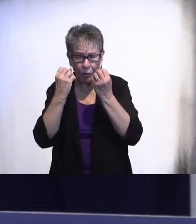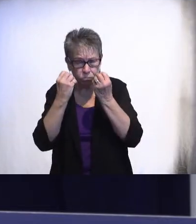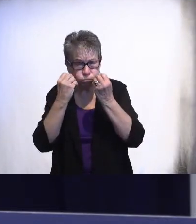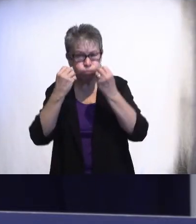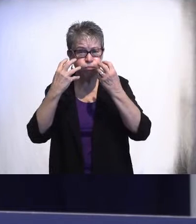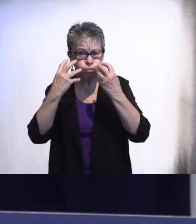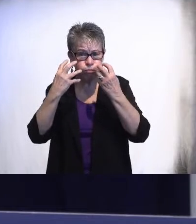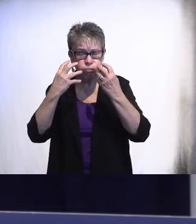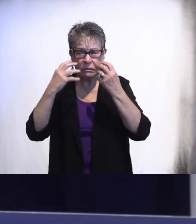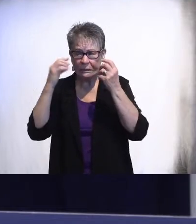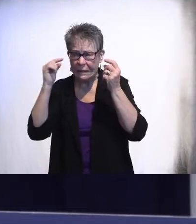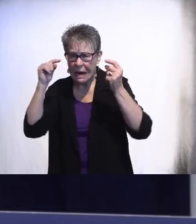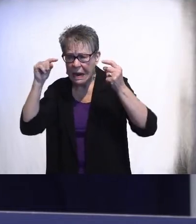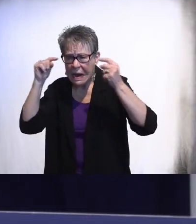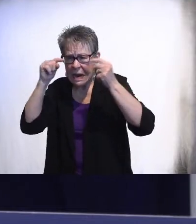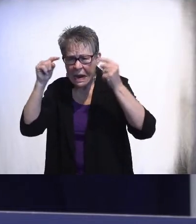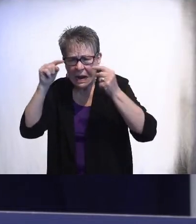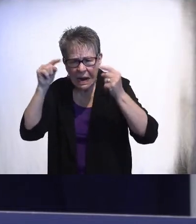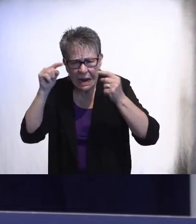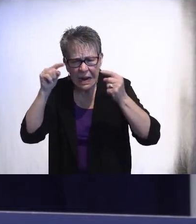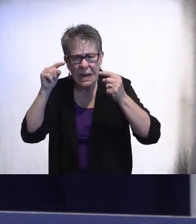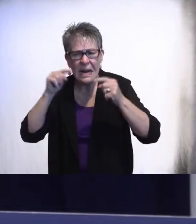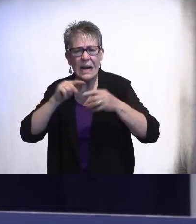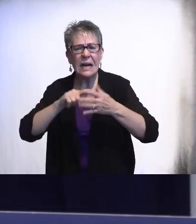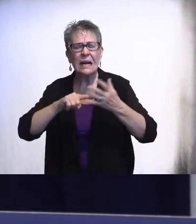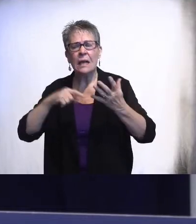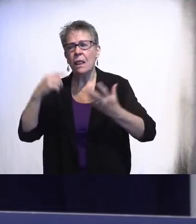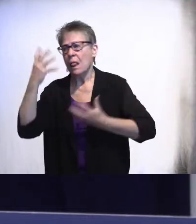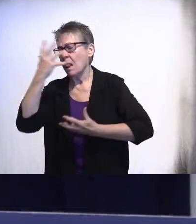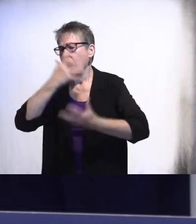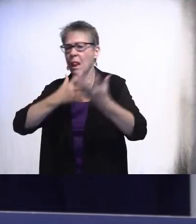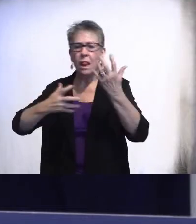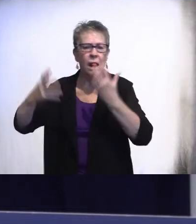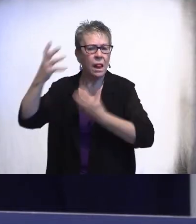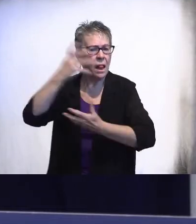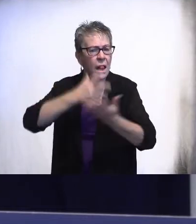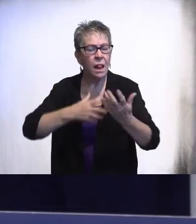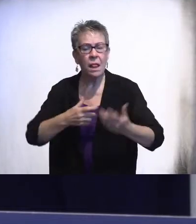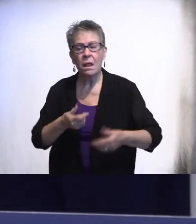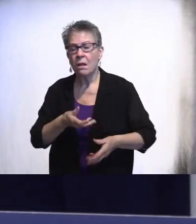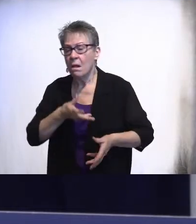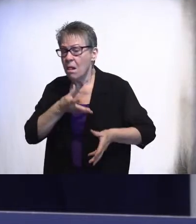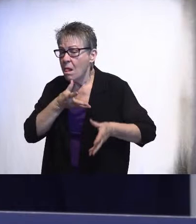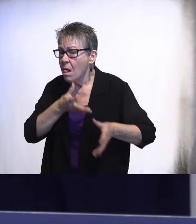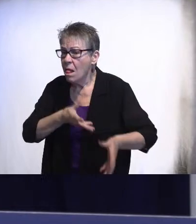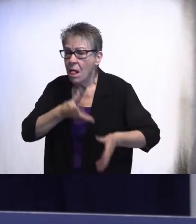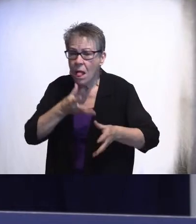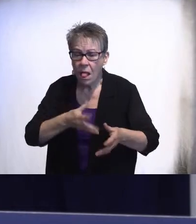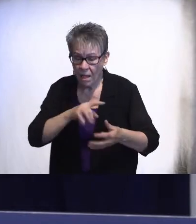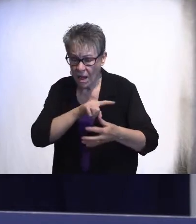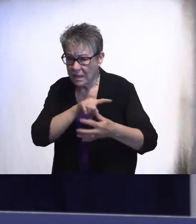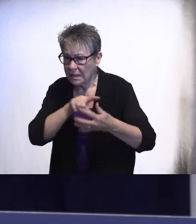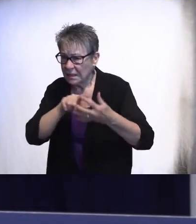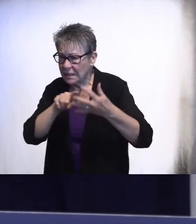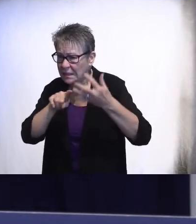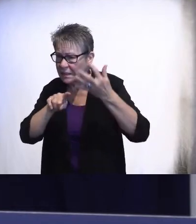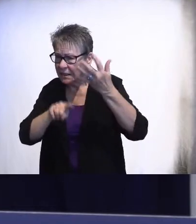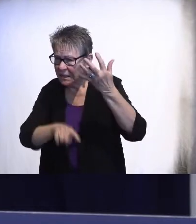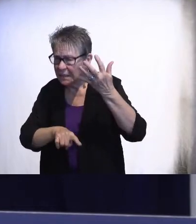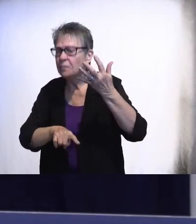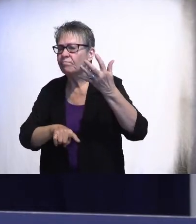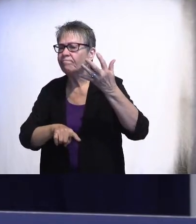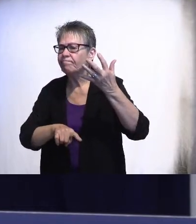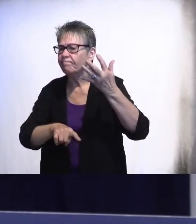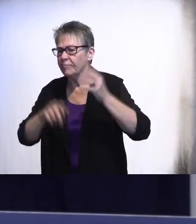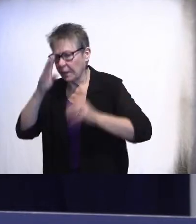confusion. Not all children will have the same symptoms. Please call a medical provider if your child is experiencing